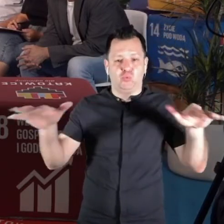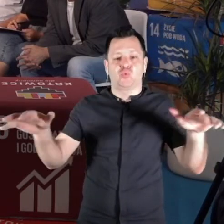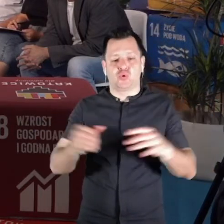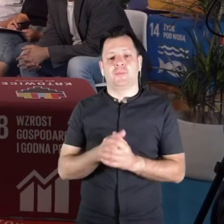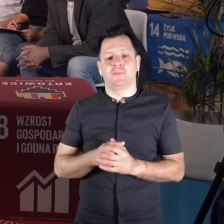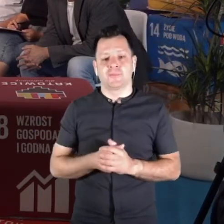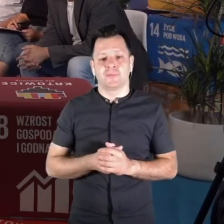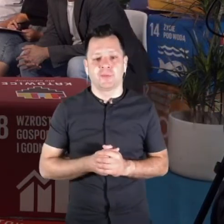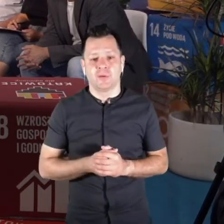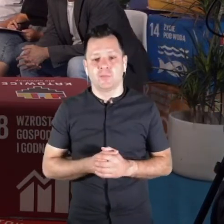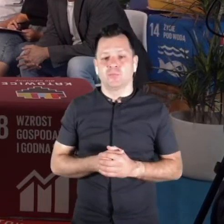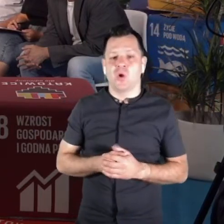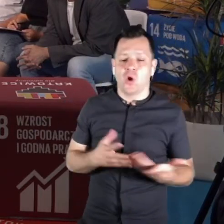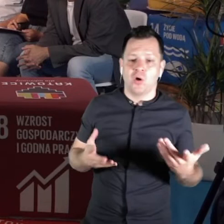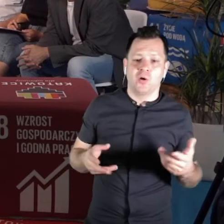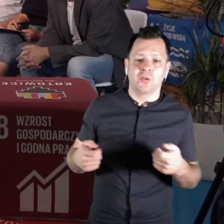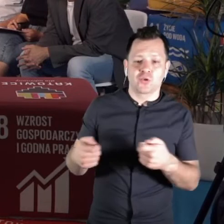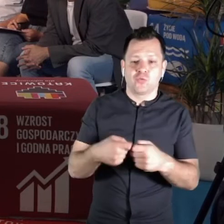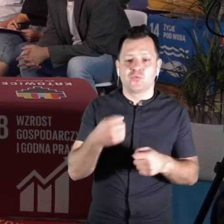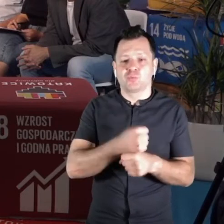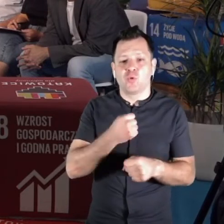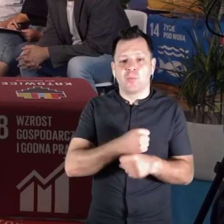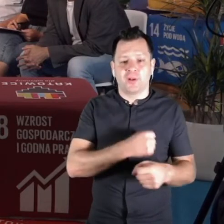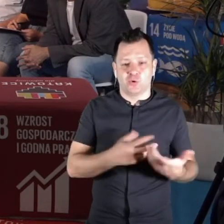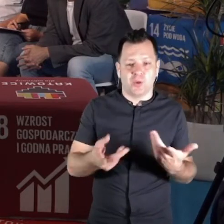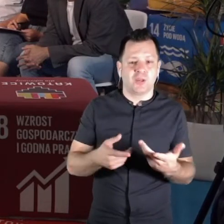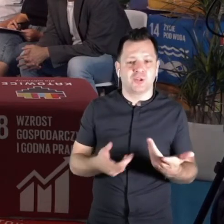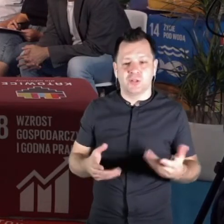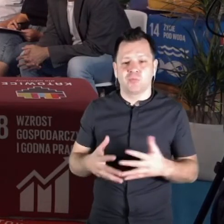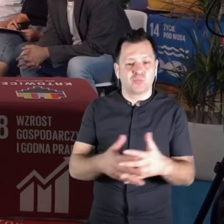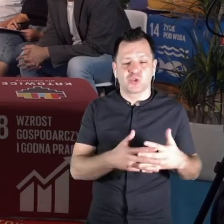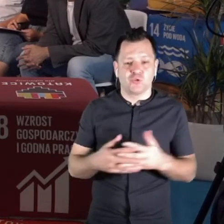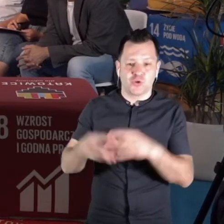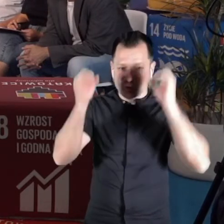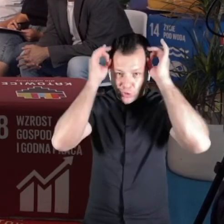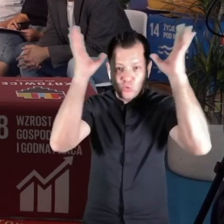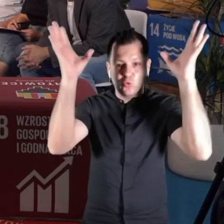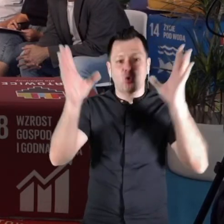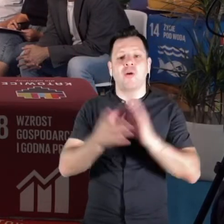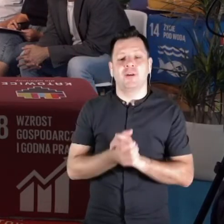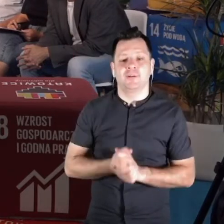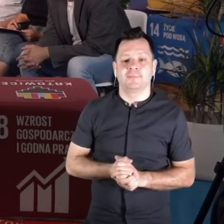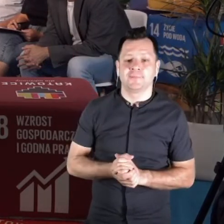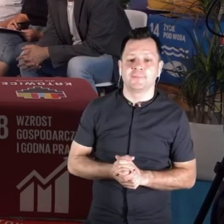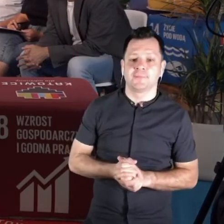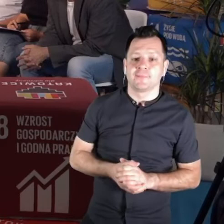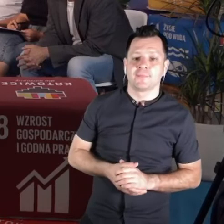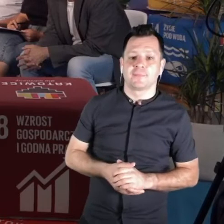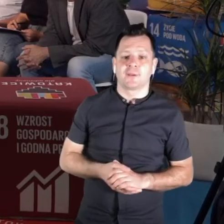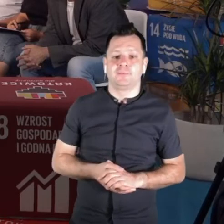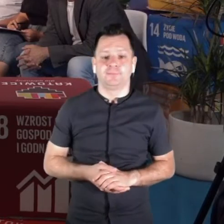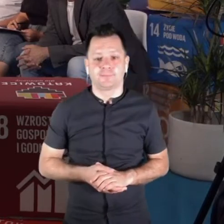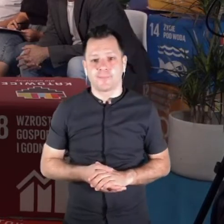They also coordinate the Open Data Information Point, which is, we work very closely together with this Open